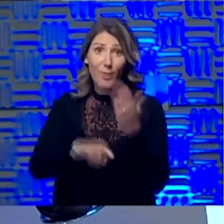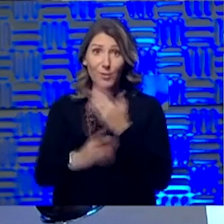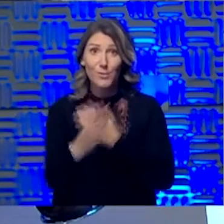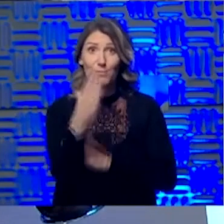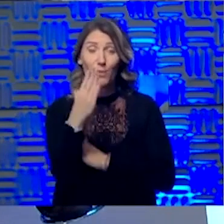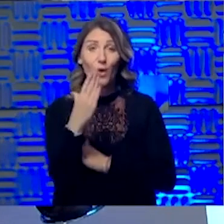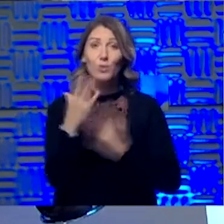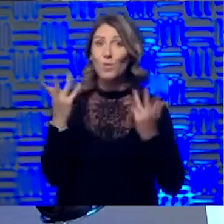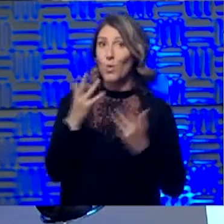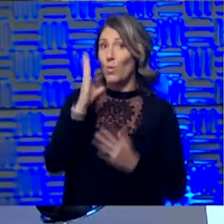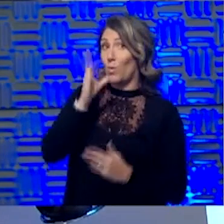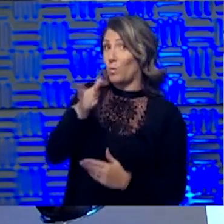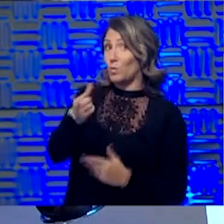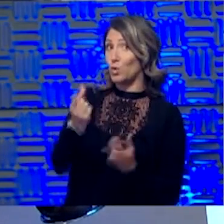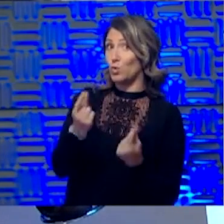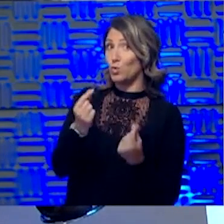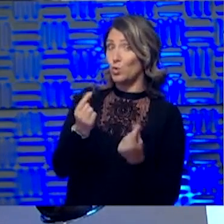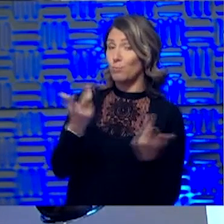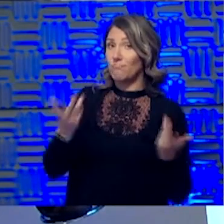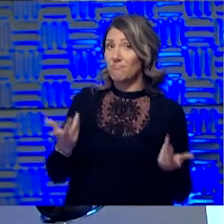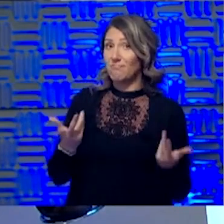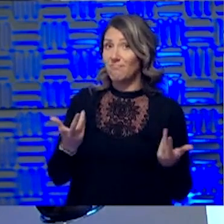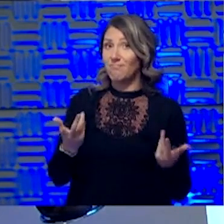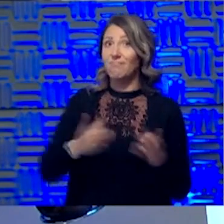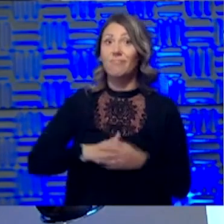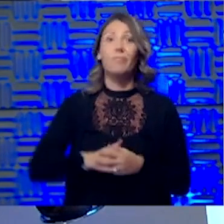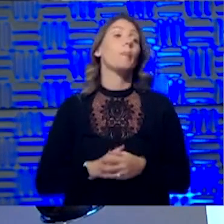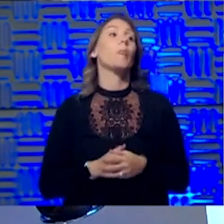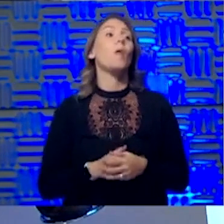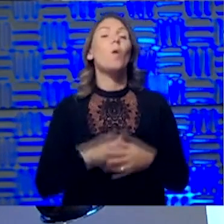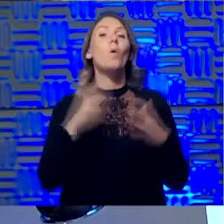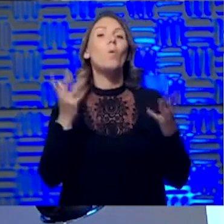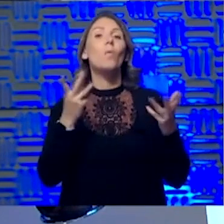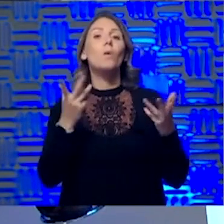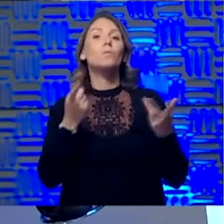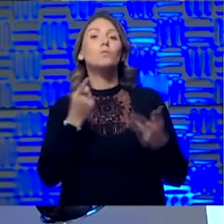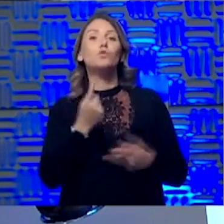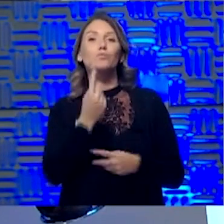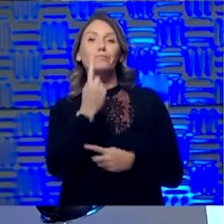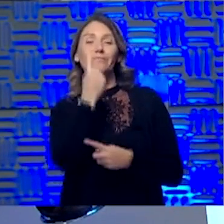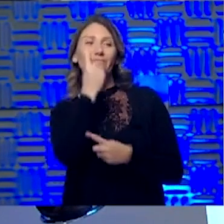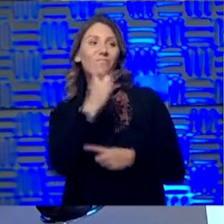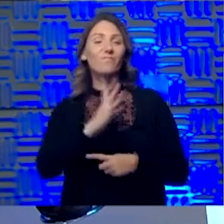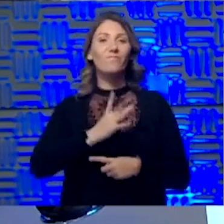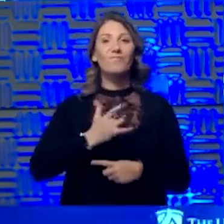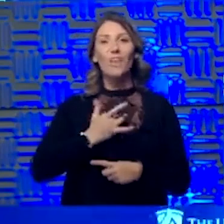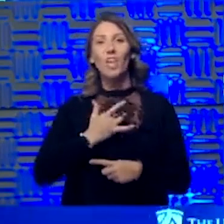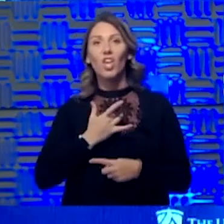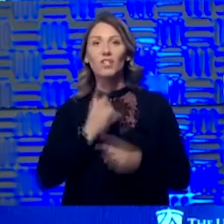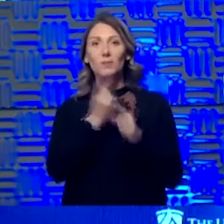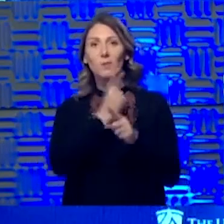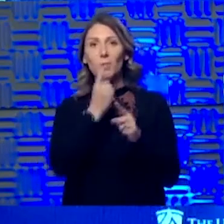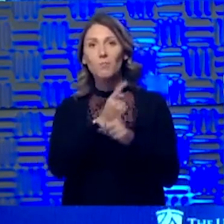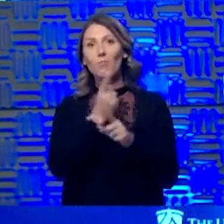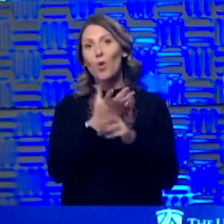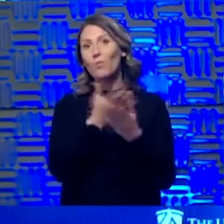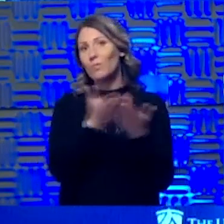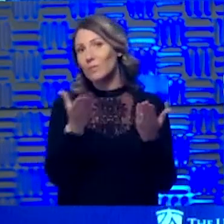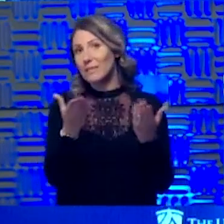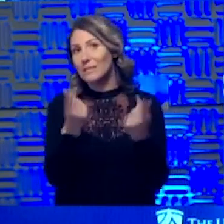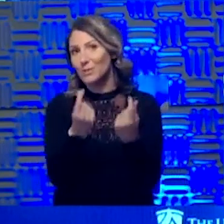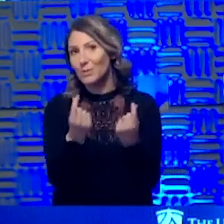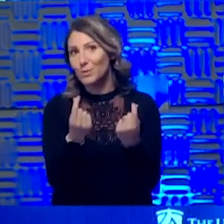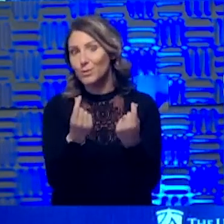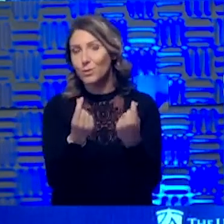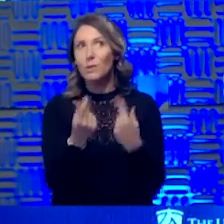kind of question here. What should be the right call with youth sports right now? Yeah, what would we do for